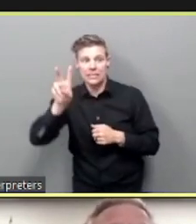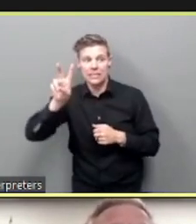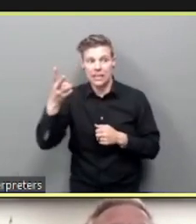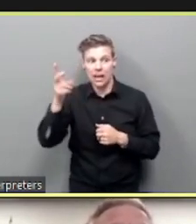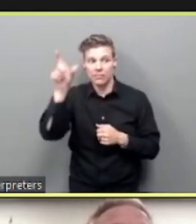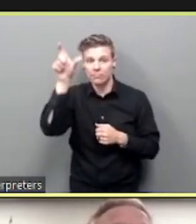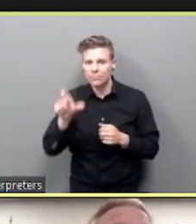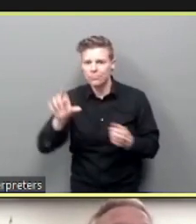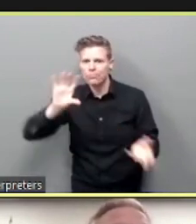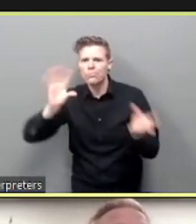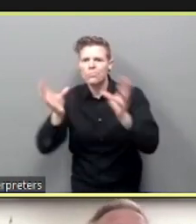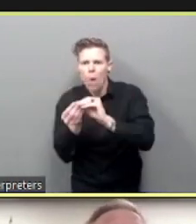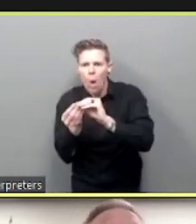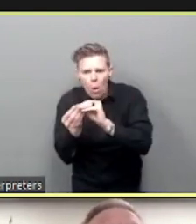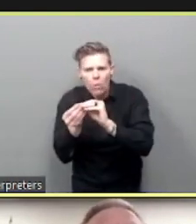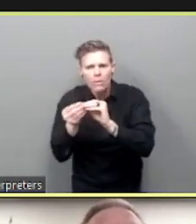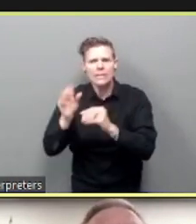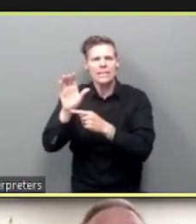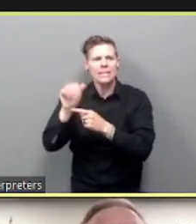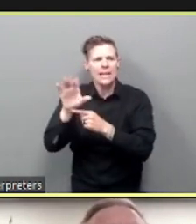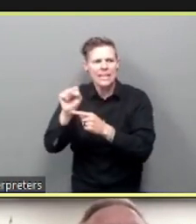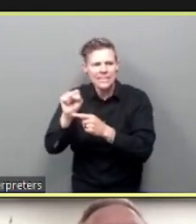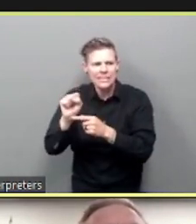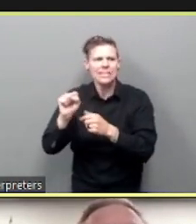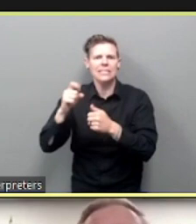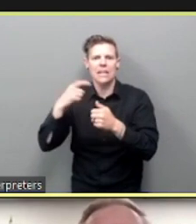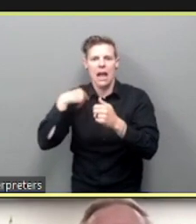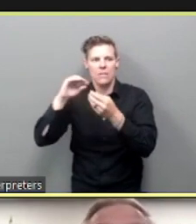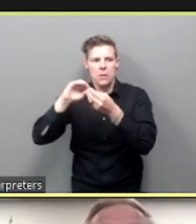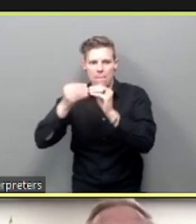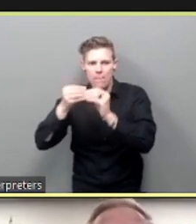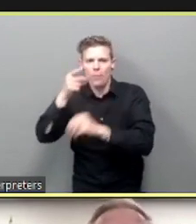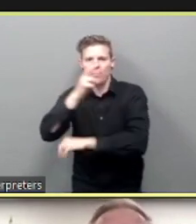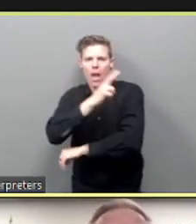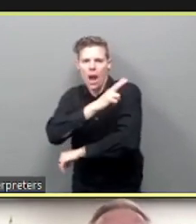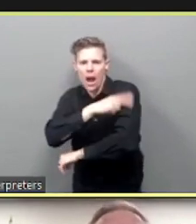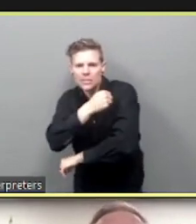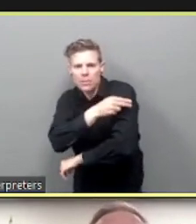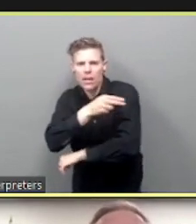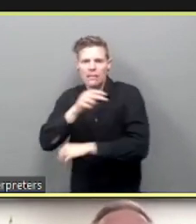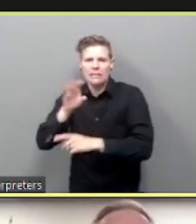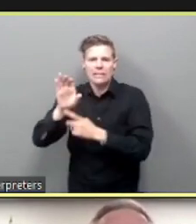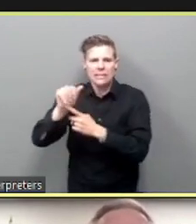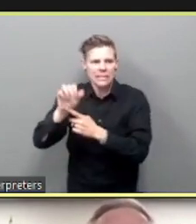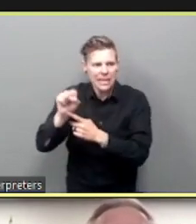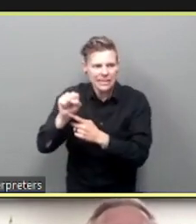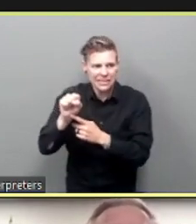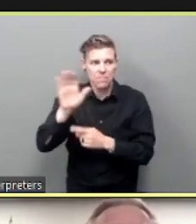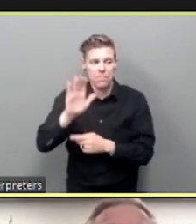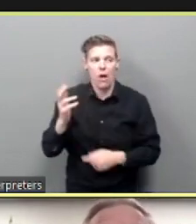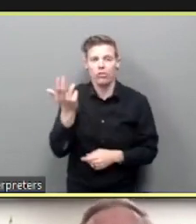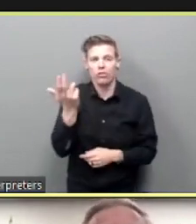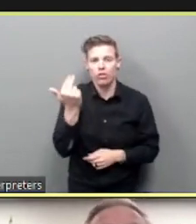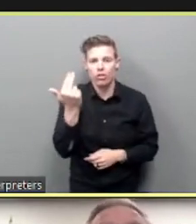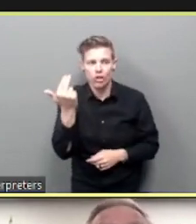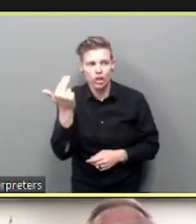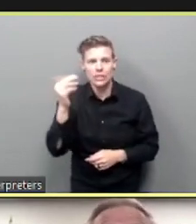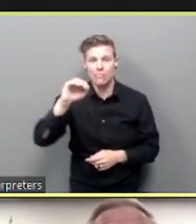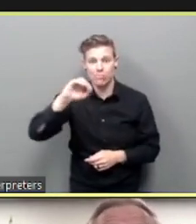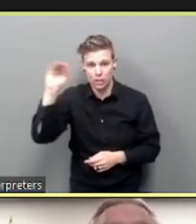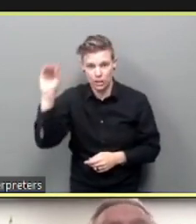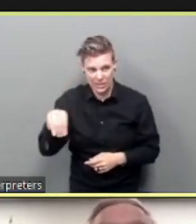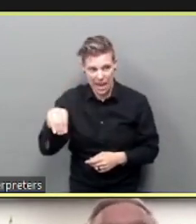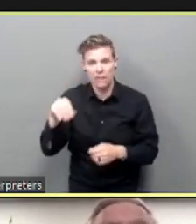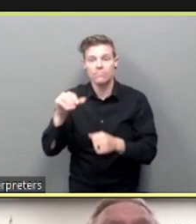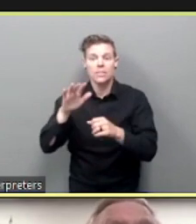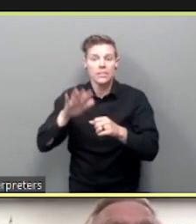of hospitalizations. It's interesting, we're now up to 13% of our population who's had an active COVID infection that we're aware